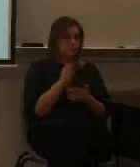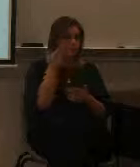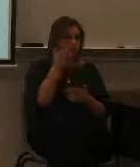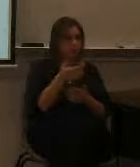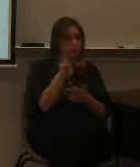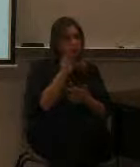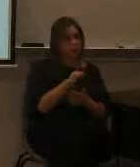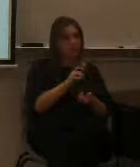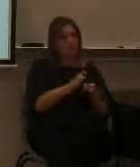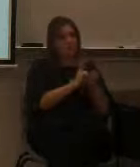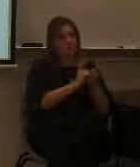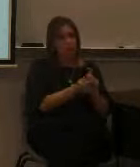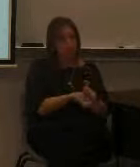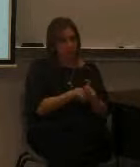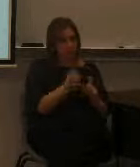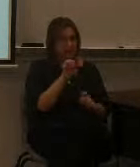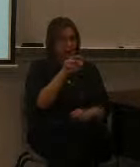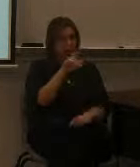competition.